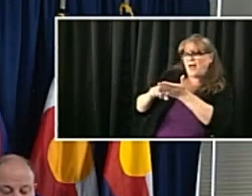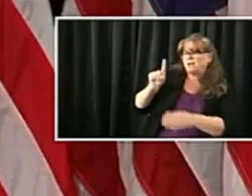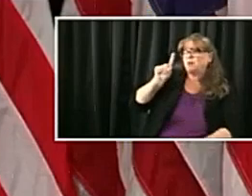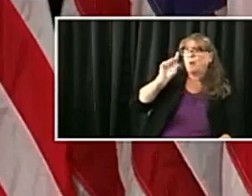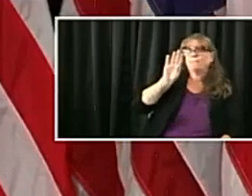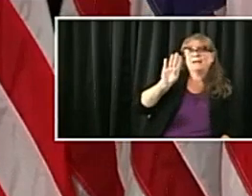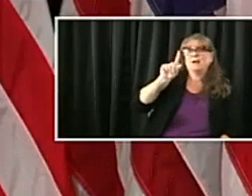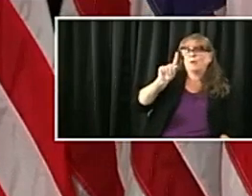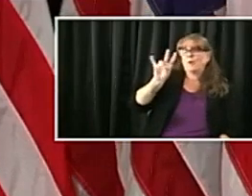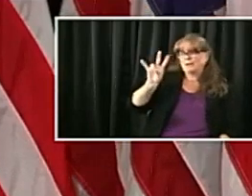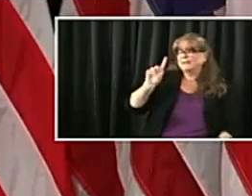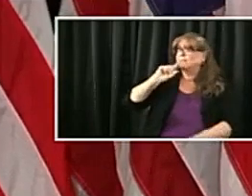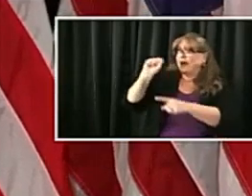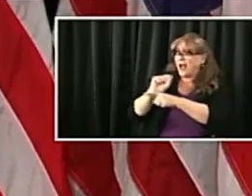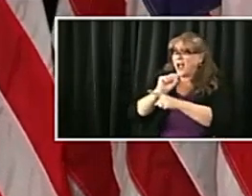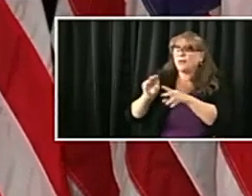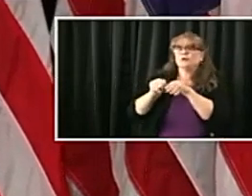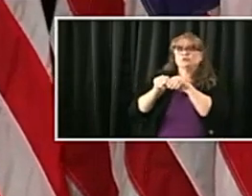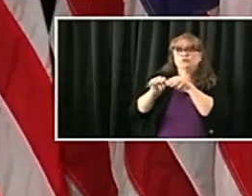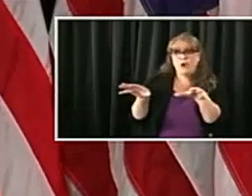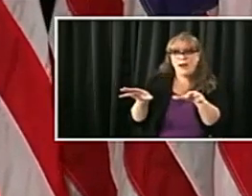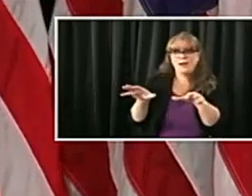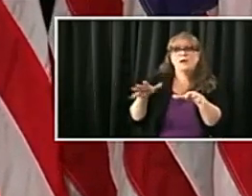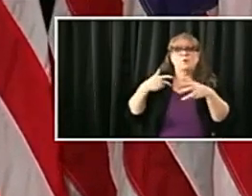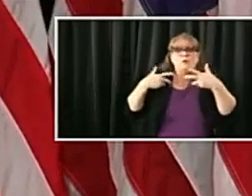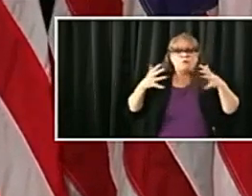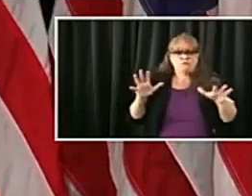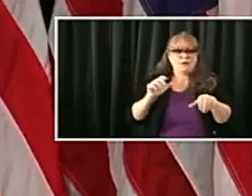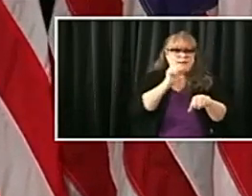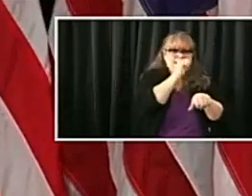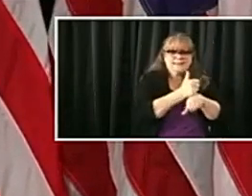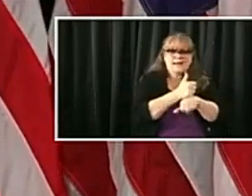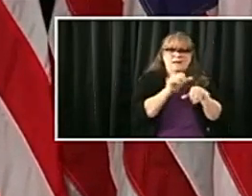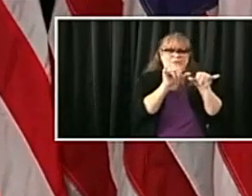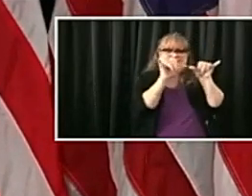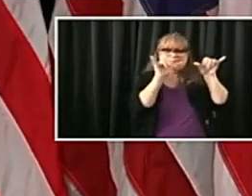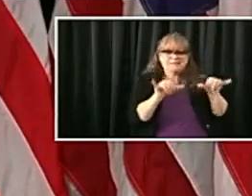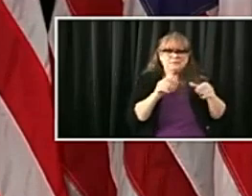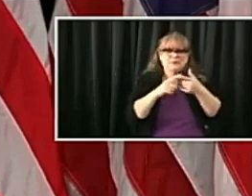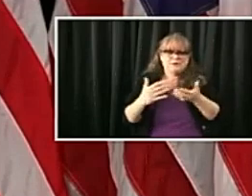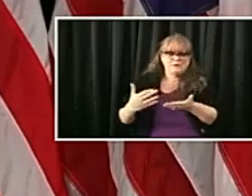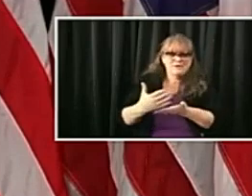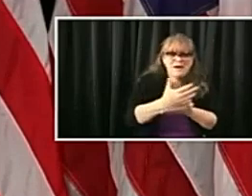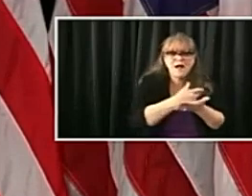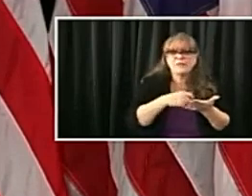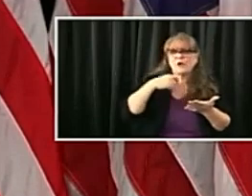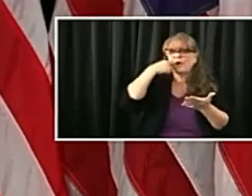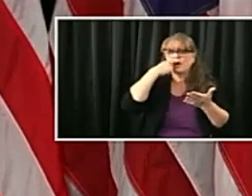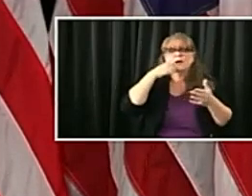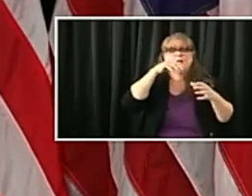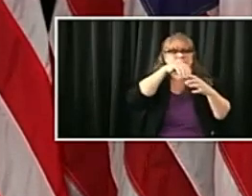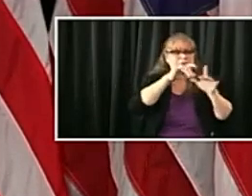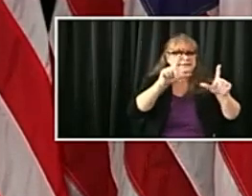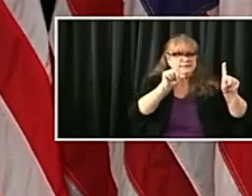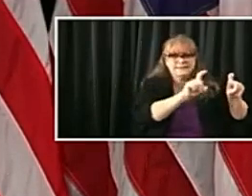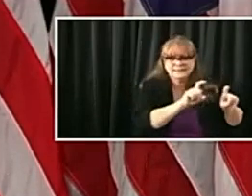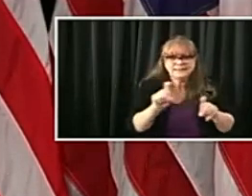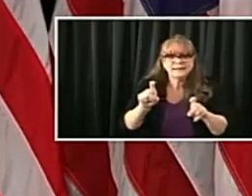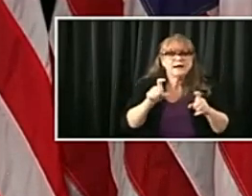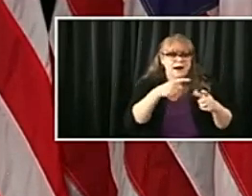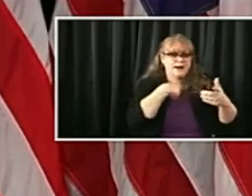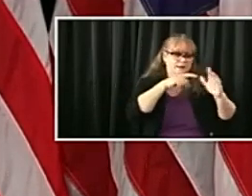stood up a system across the state to receive specimens at our state lab and do whole genome sequencing on those specimens to have a sense of